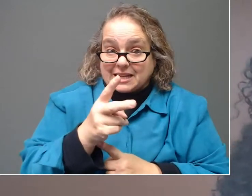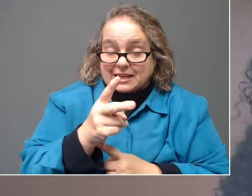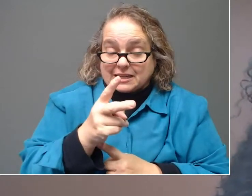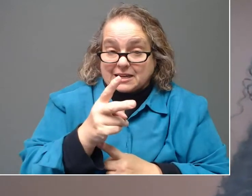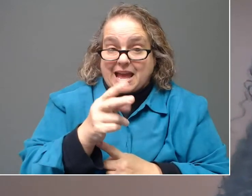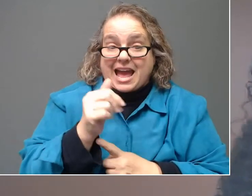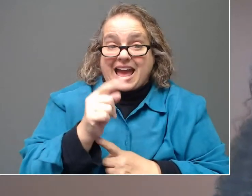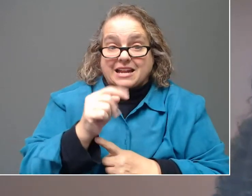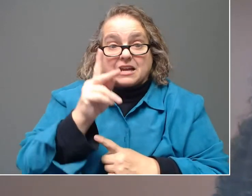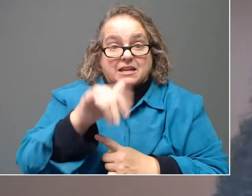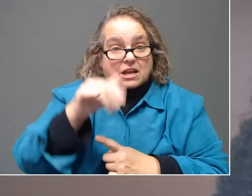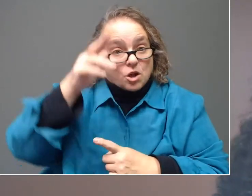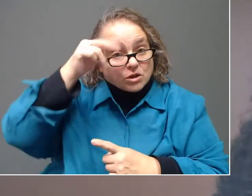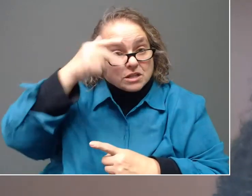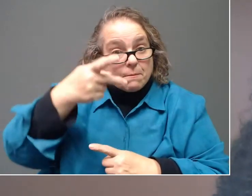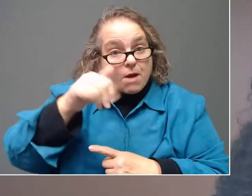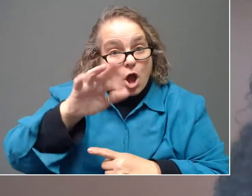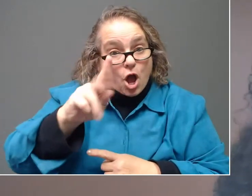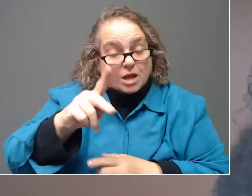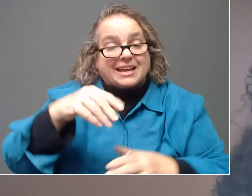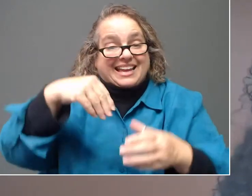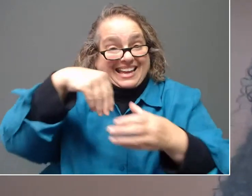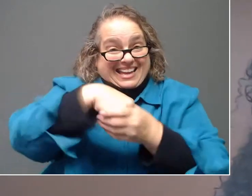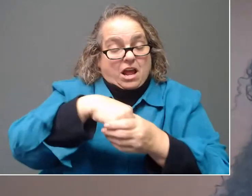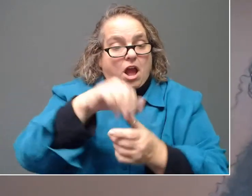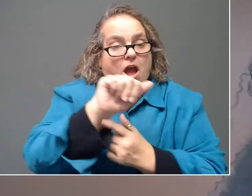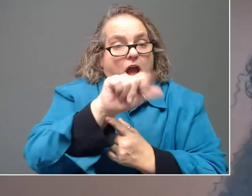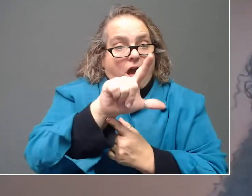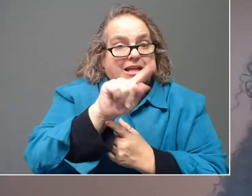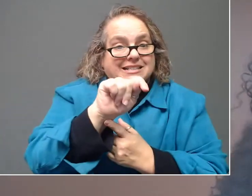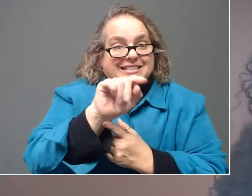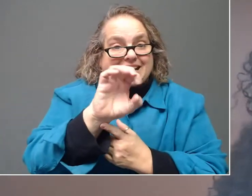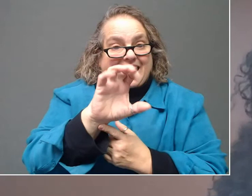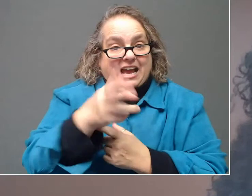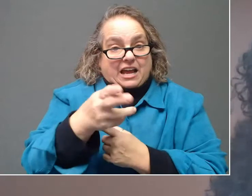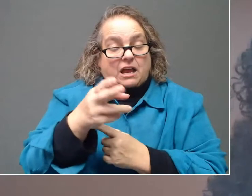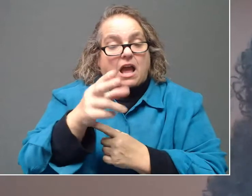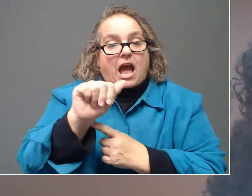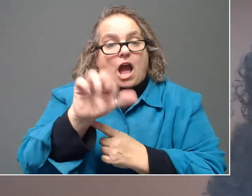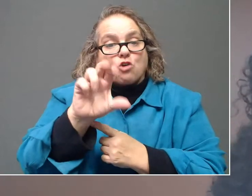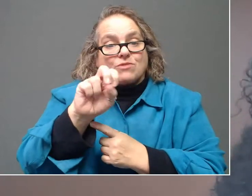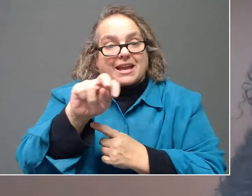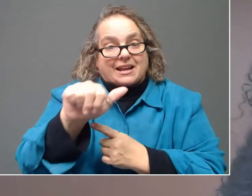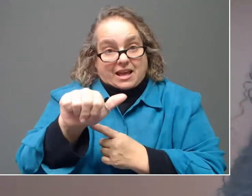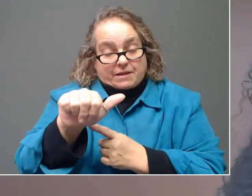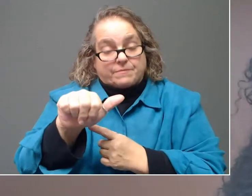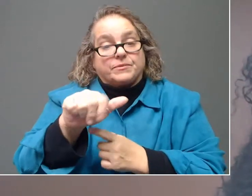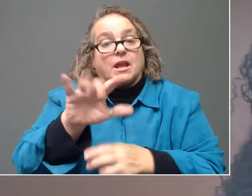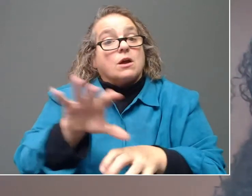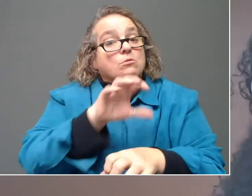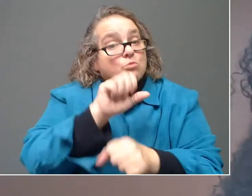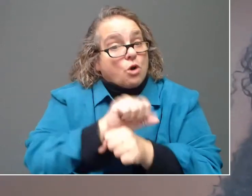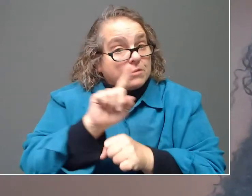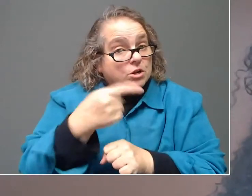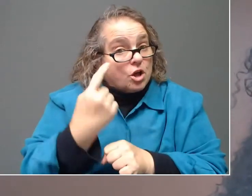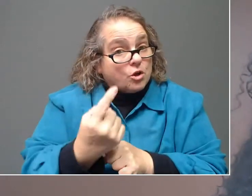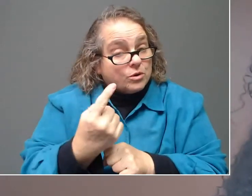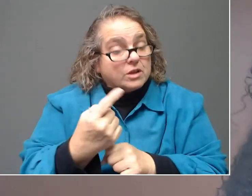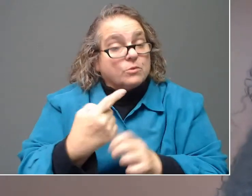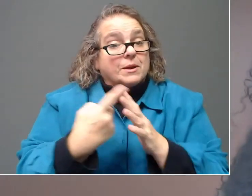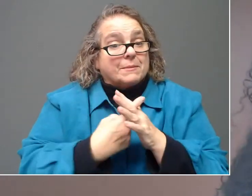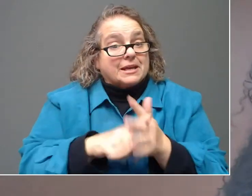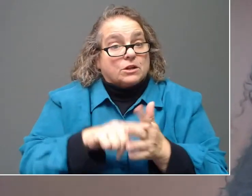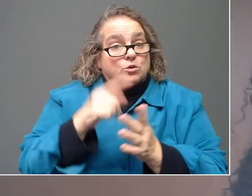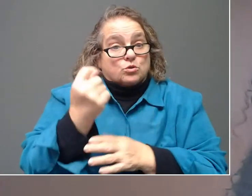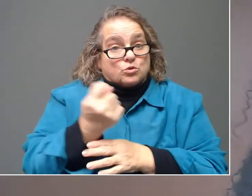Horse Park inside the Alltech Arena, as you stated. And the vaccines will be administered by appointment only. And again, we'll begin that Tuesday and run